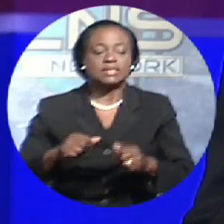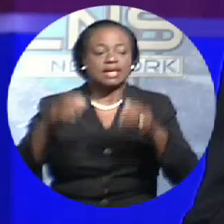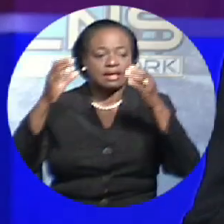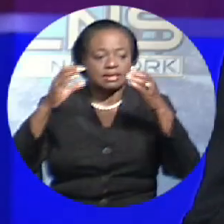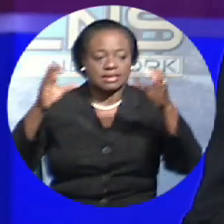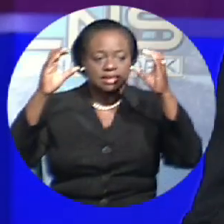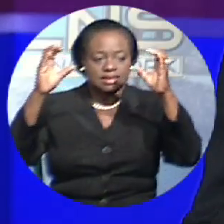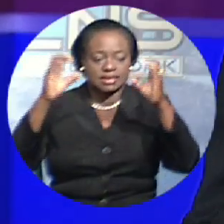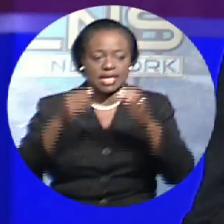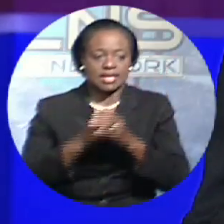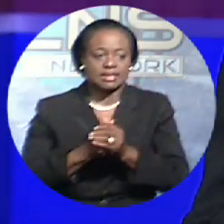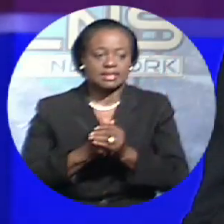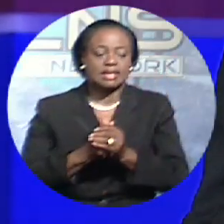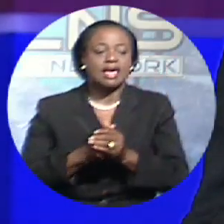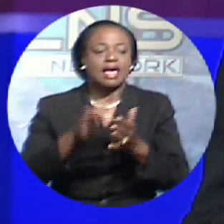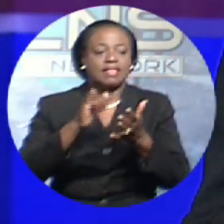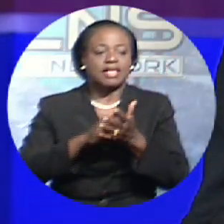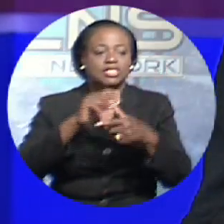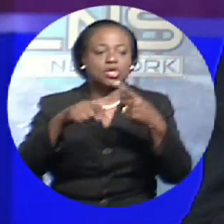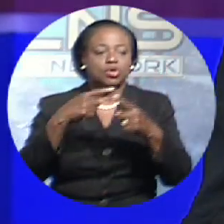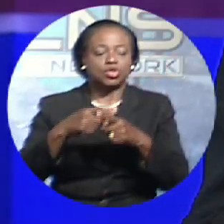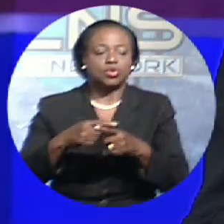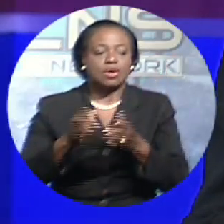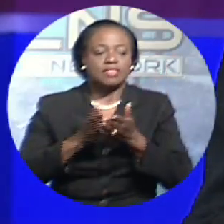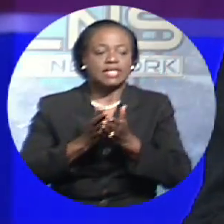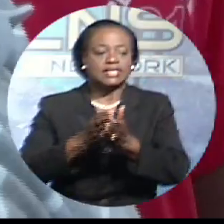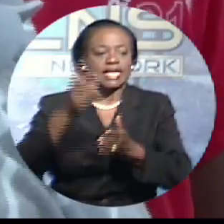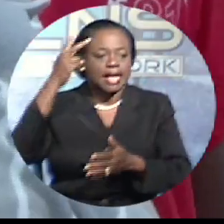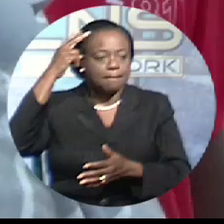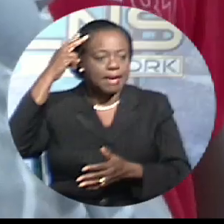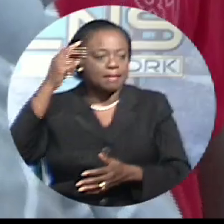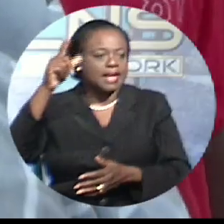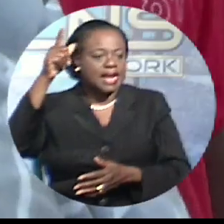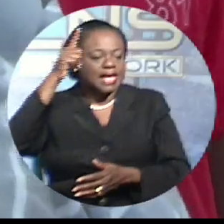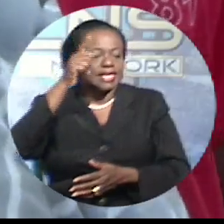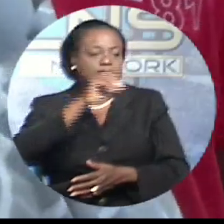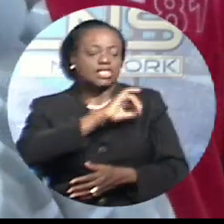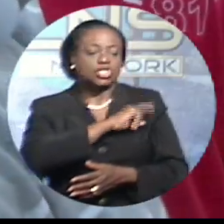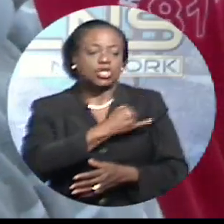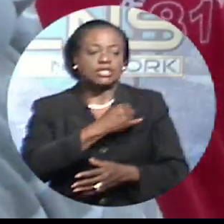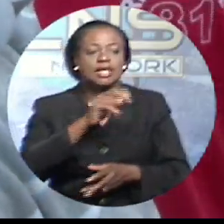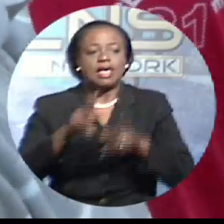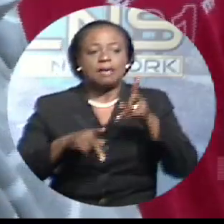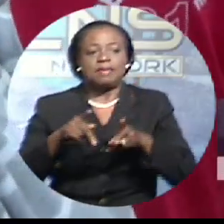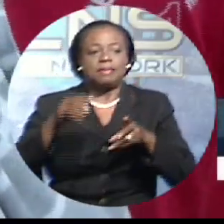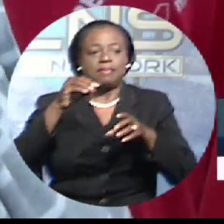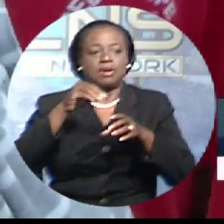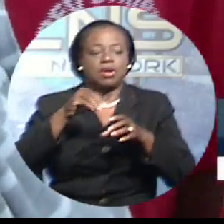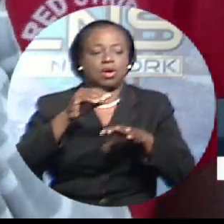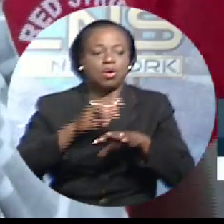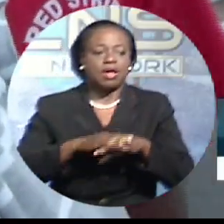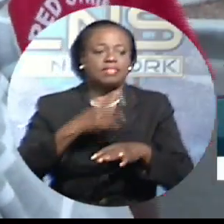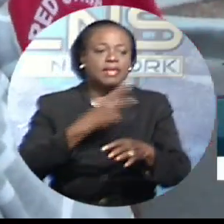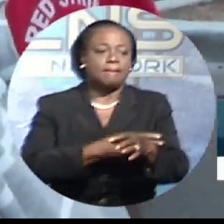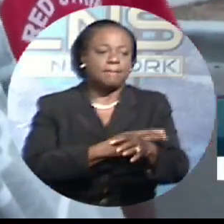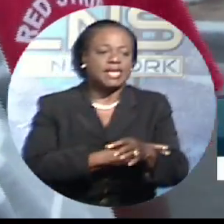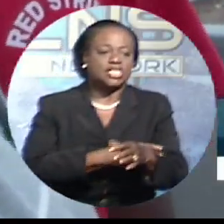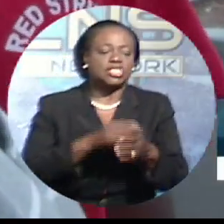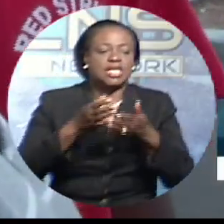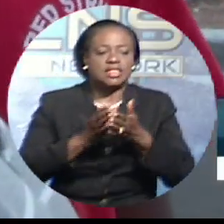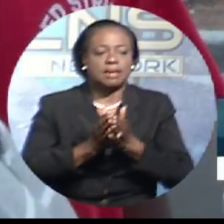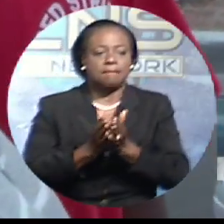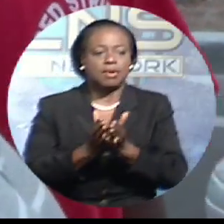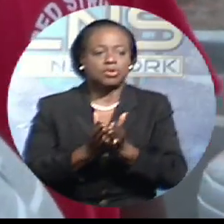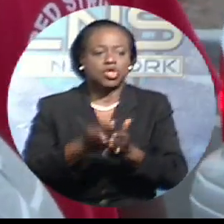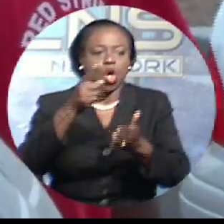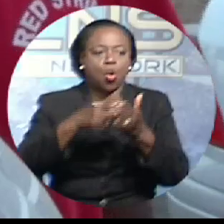has to go to the sailing barber, Eliezer Johnson. There's people on the beach, people out in the boats, people all over the shore. I mean, what